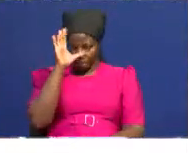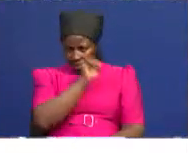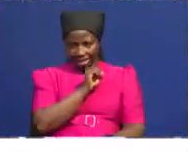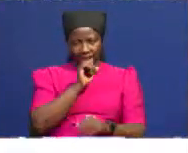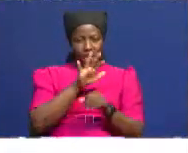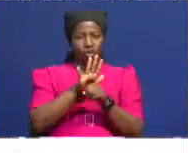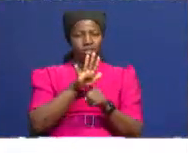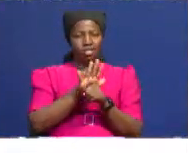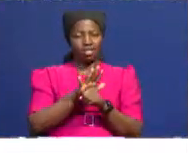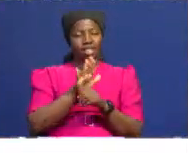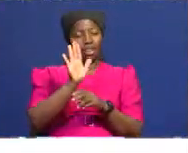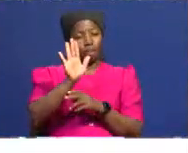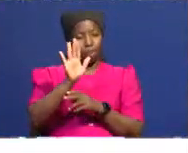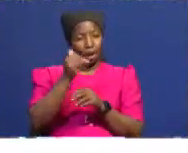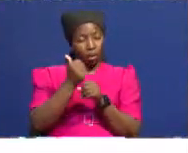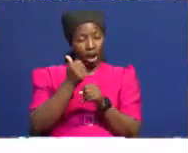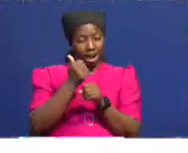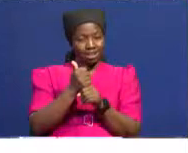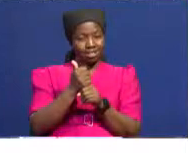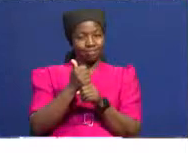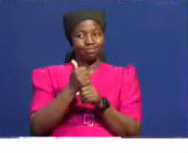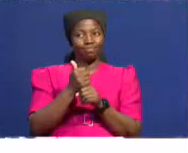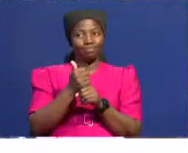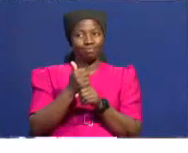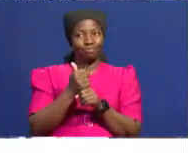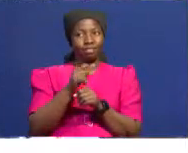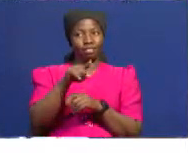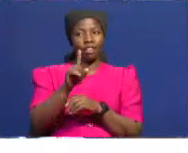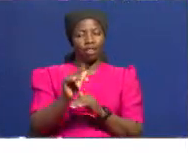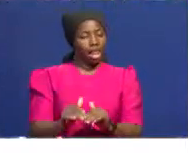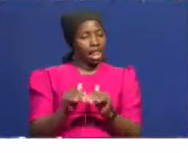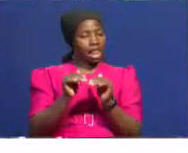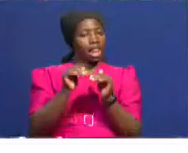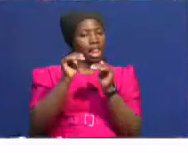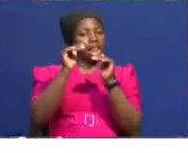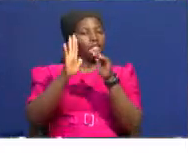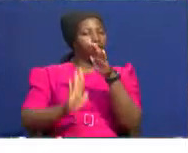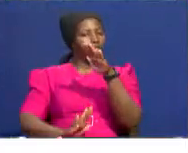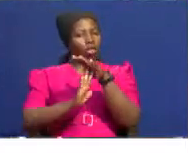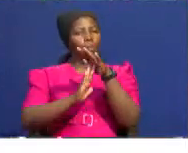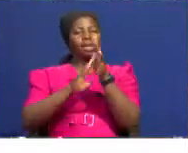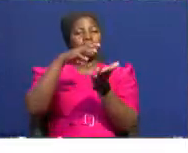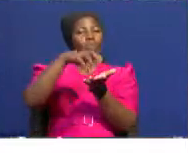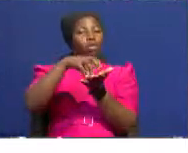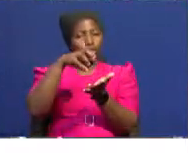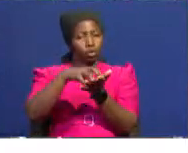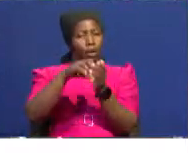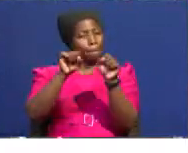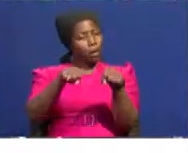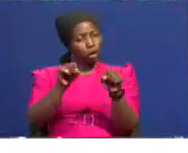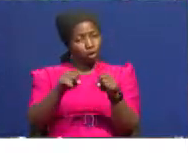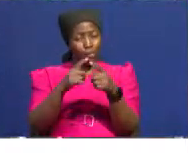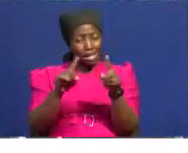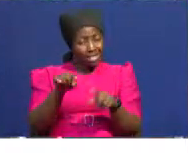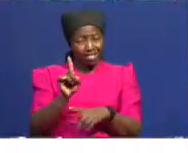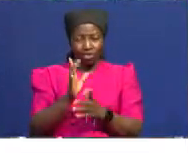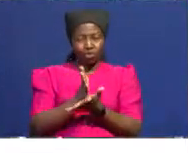of duty, he had risen to the highest rank possible. Yet he was very humble,